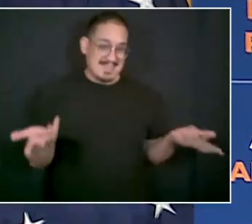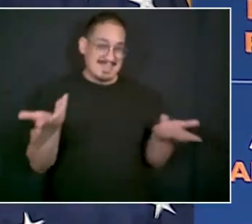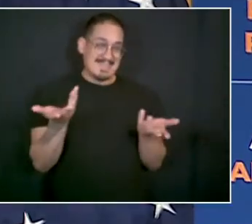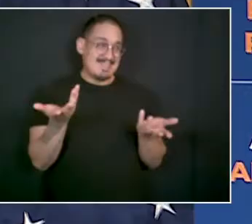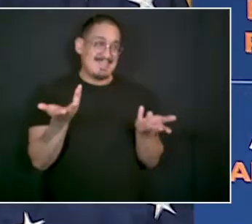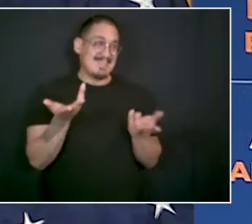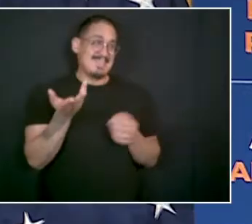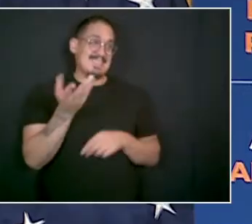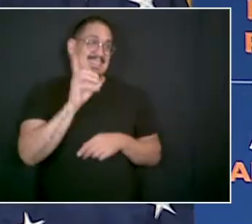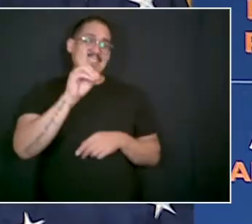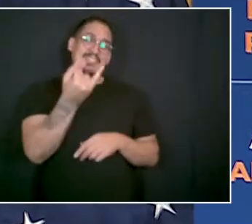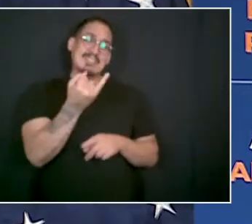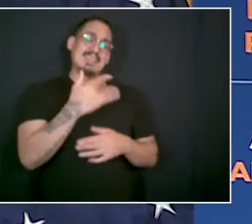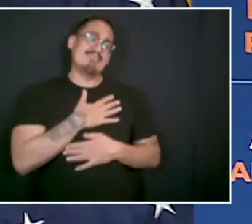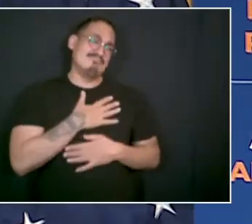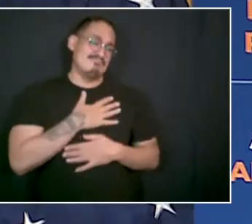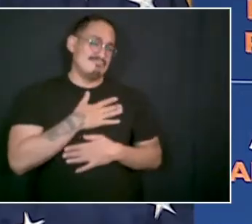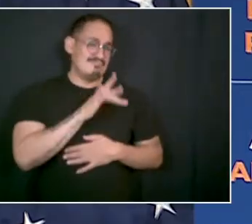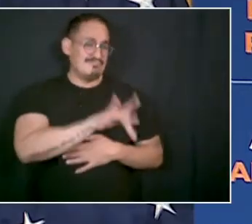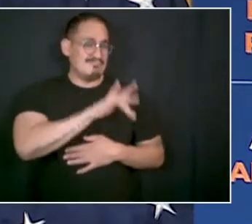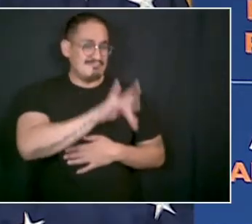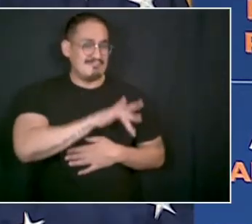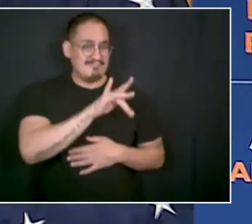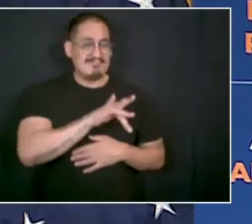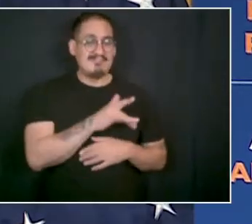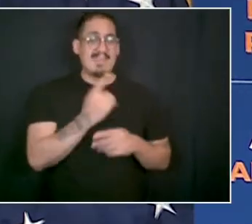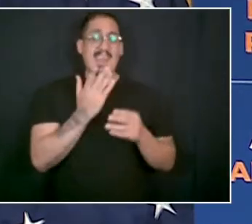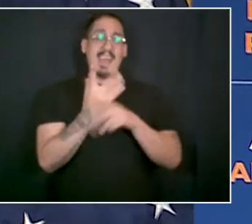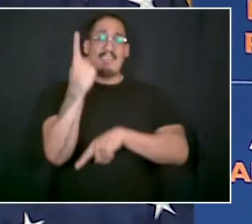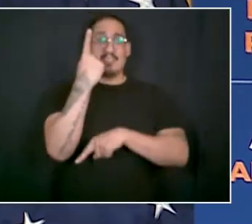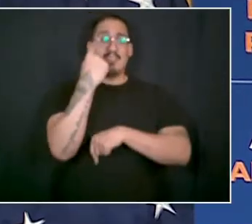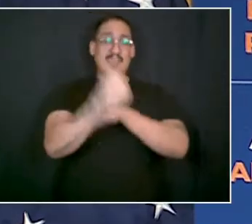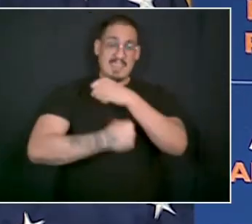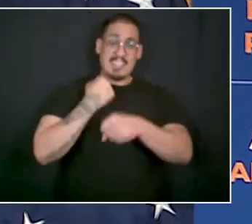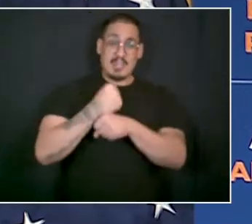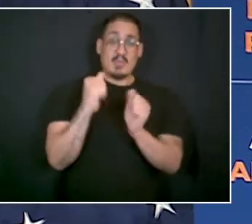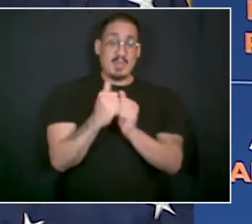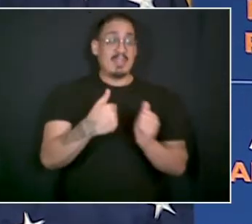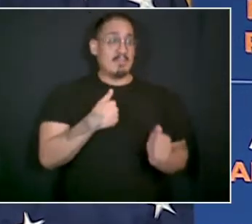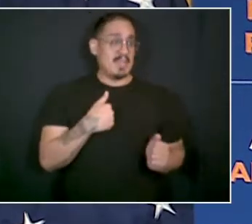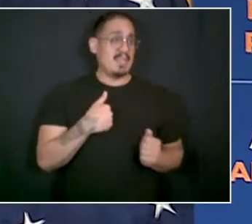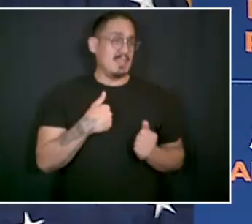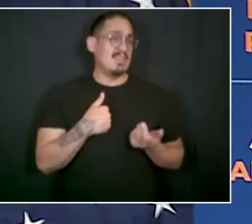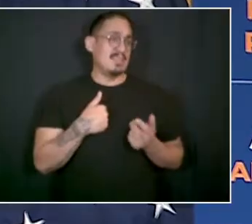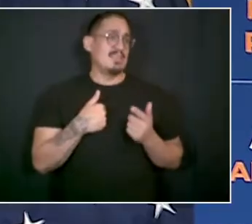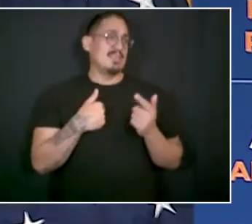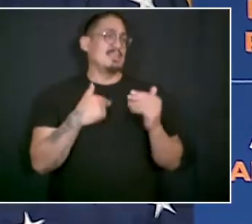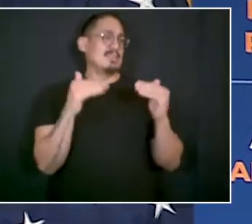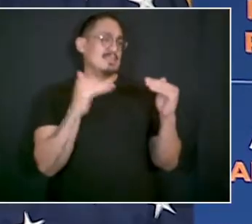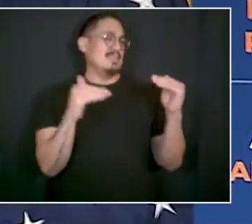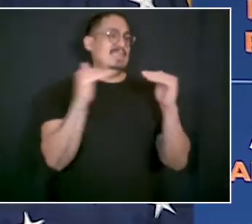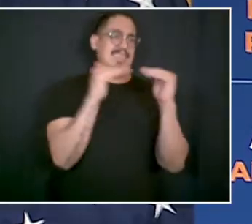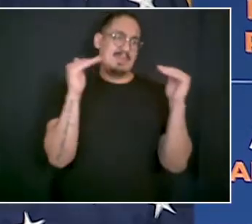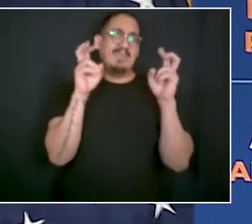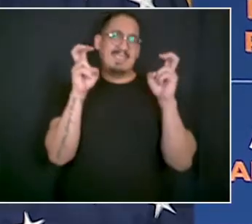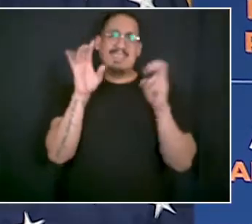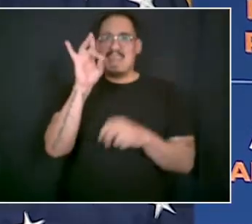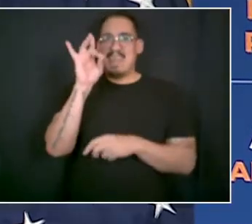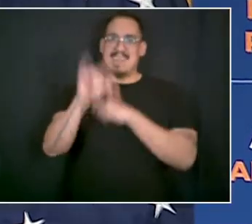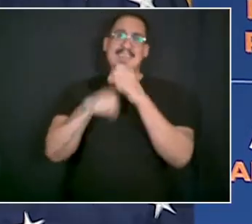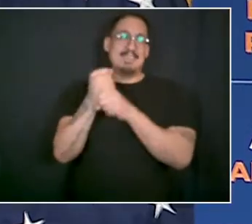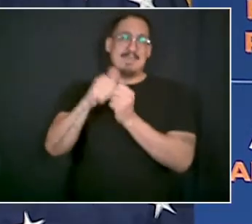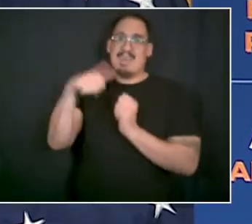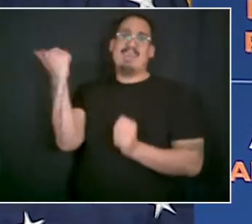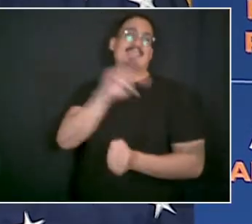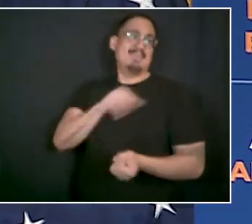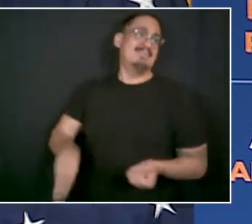So after a year with me, it's 8 years with another mayor. So she served us